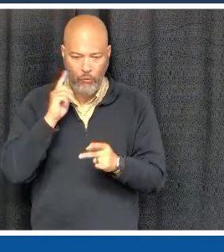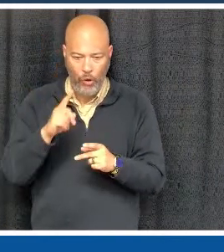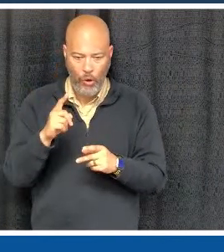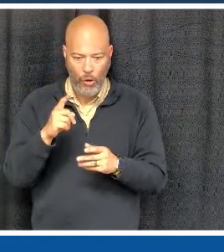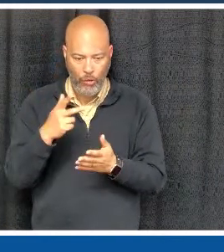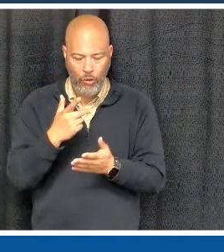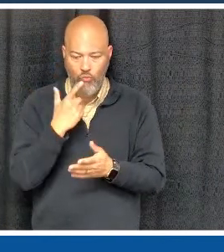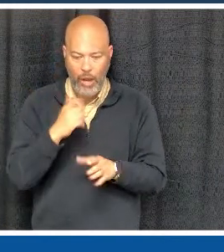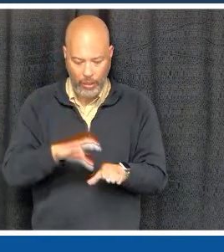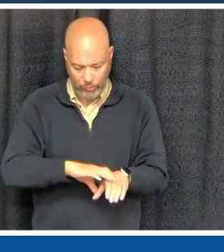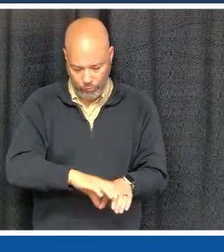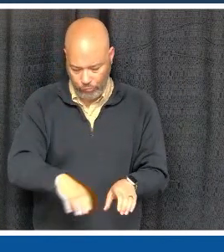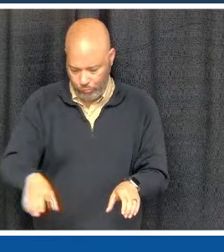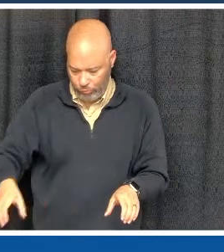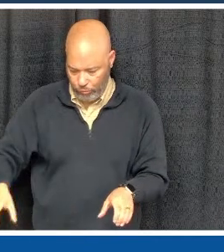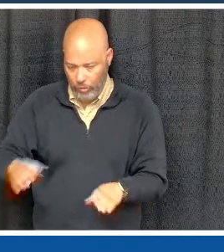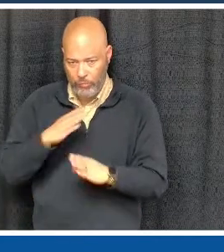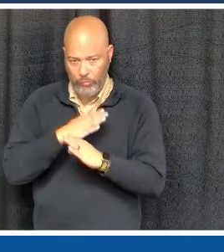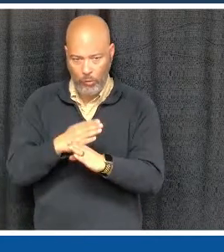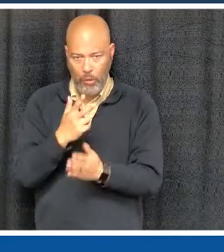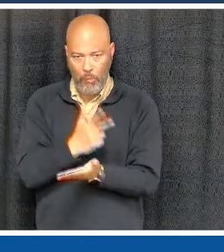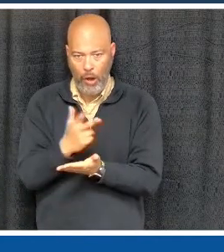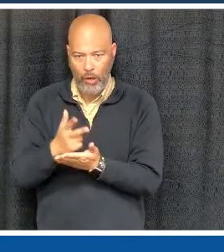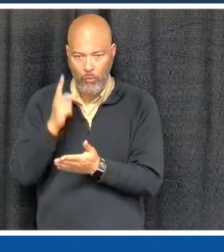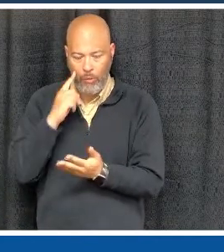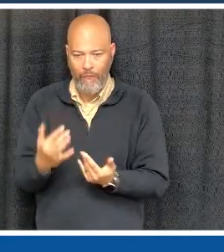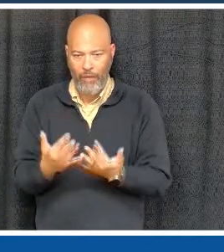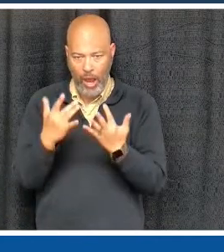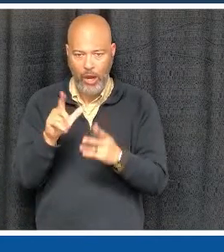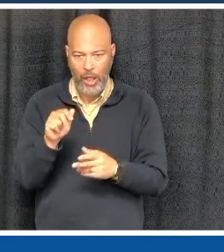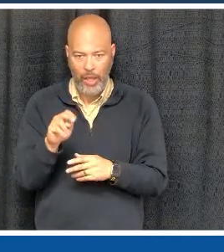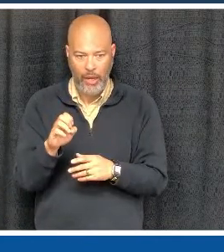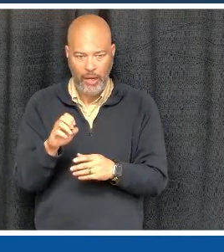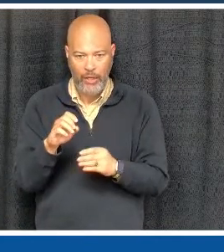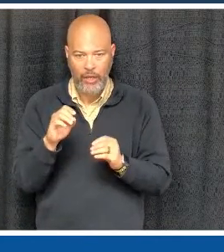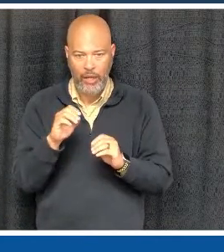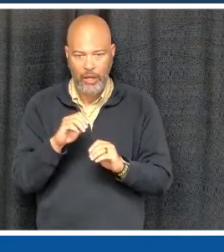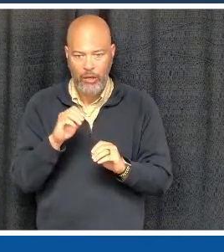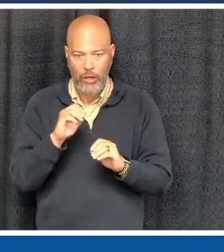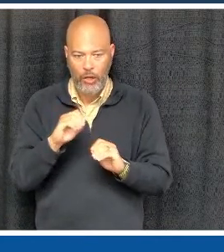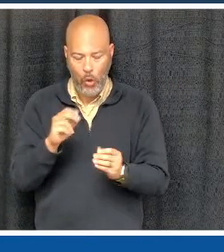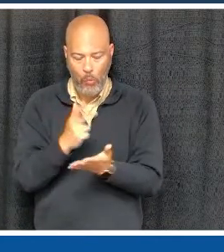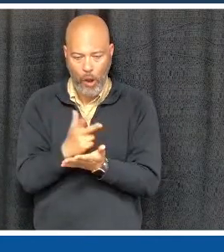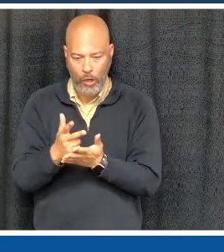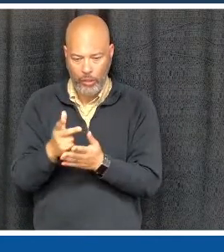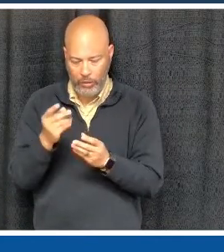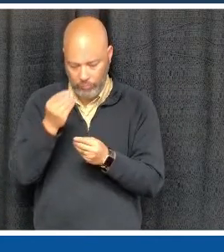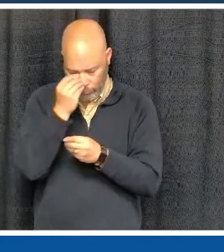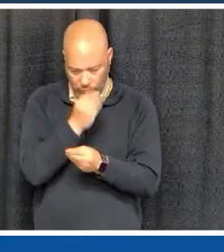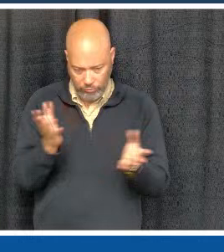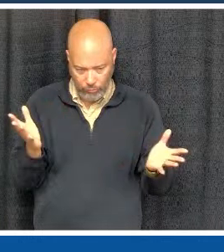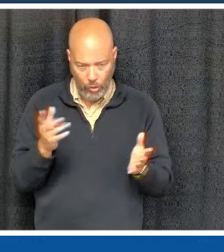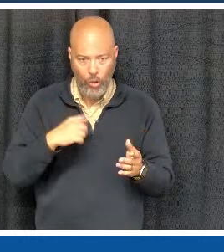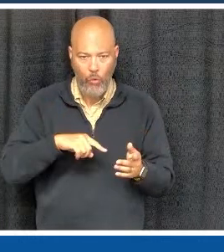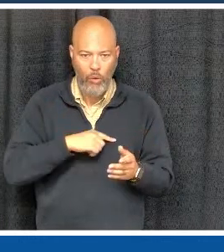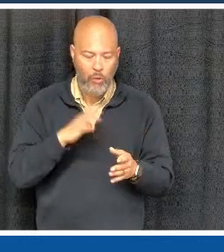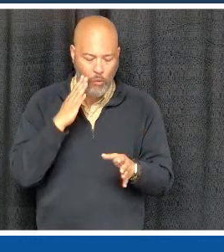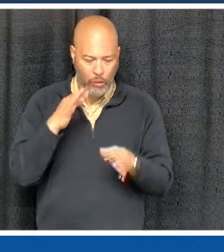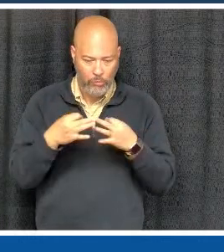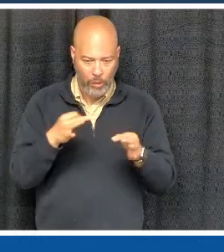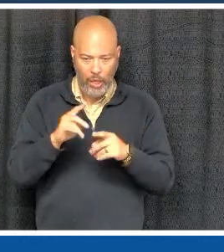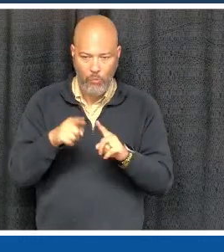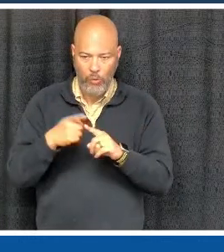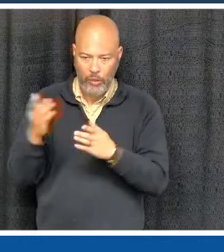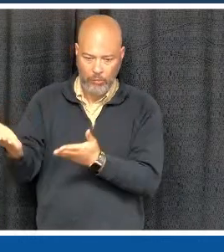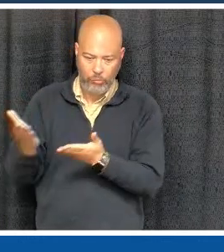curbed entrances on the east side of the parking lot with fire lane and no parking are desired as well. And again, those are details we will work out when they bring